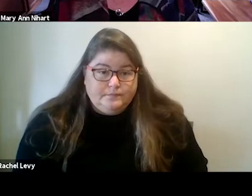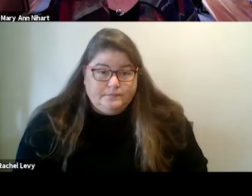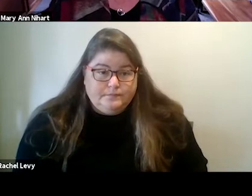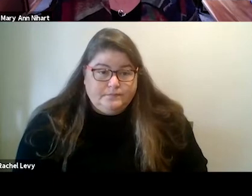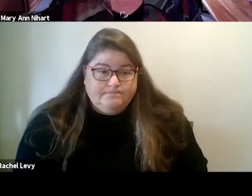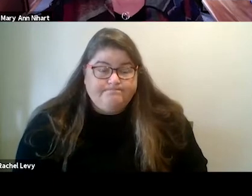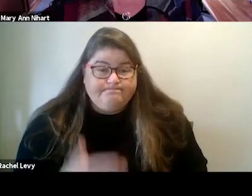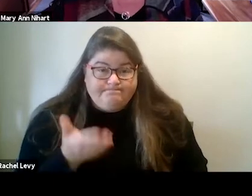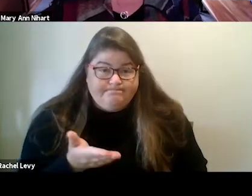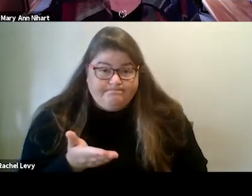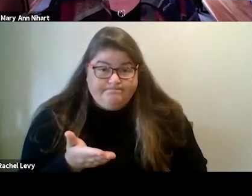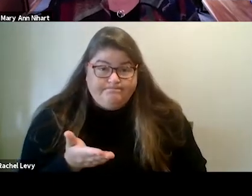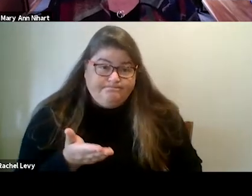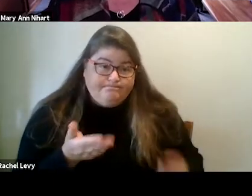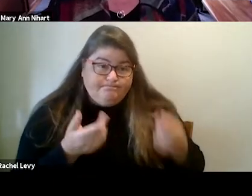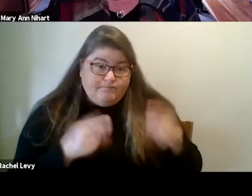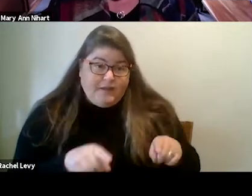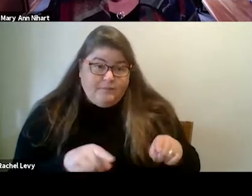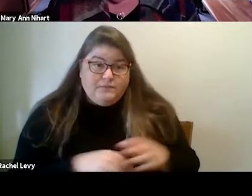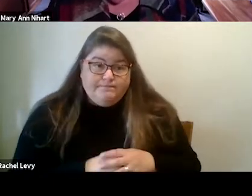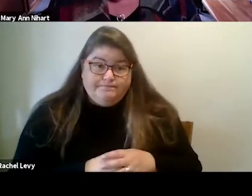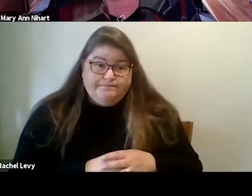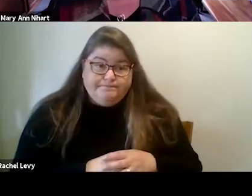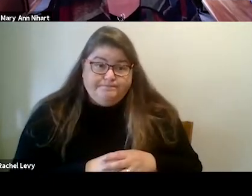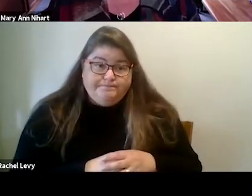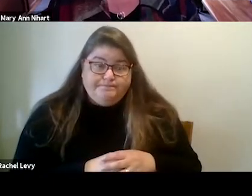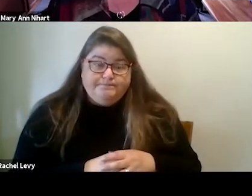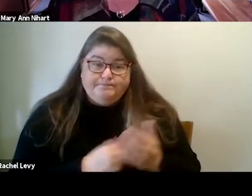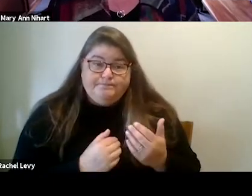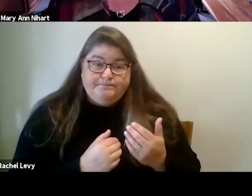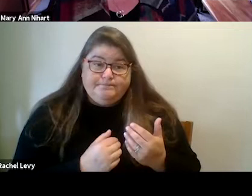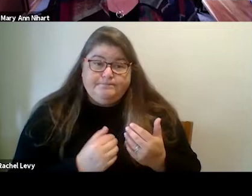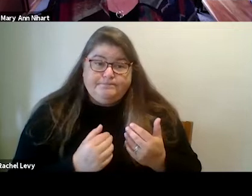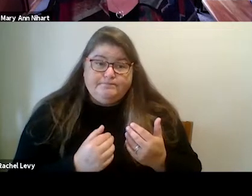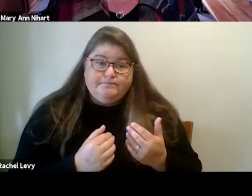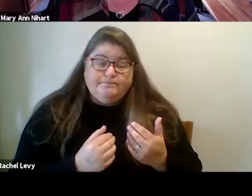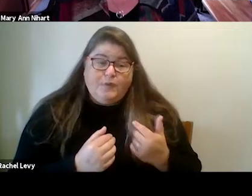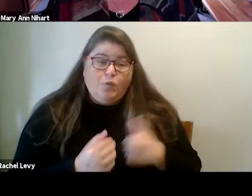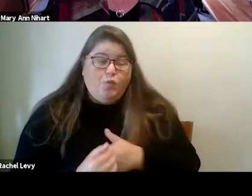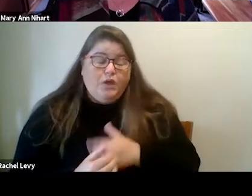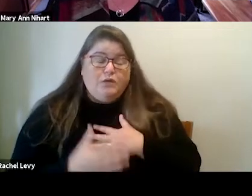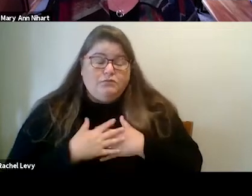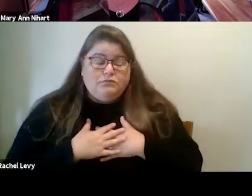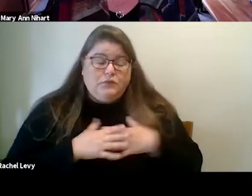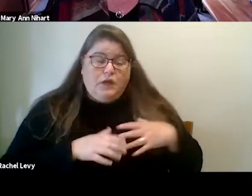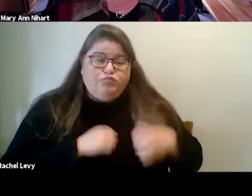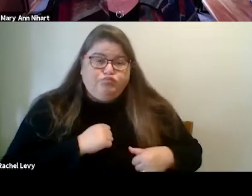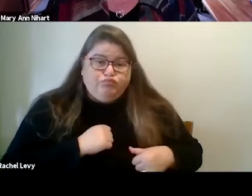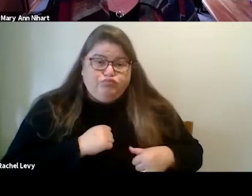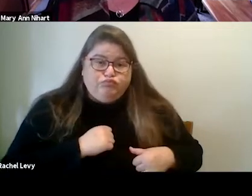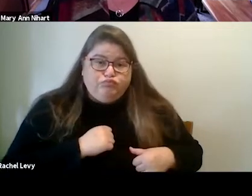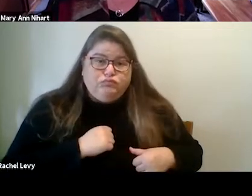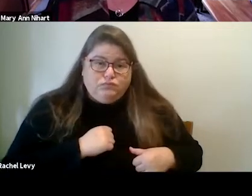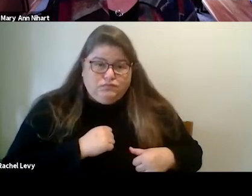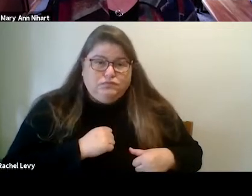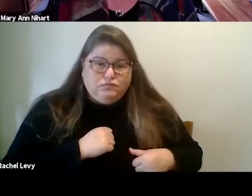And as a result, we were experiencing a tremendous loss in Pacifica. There was a candlelight